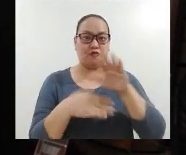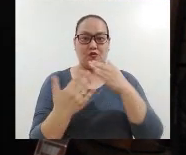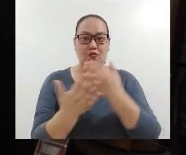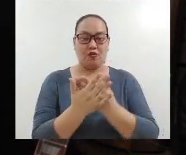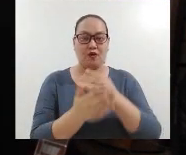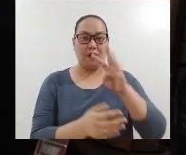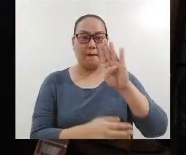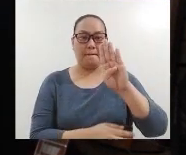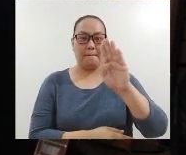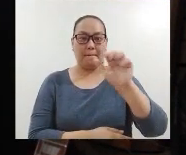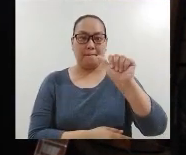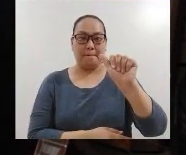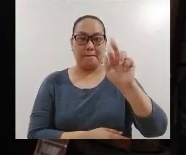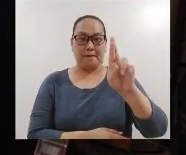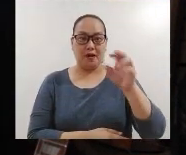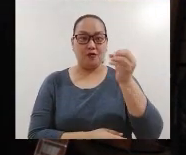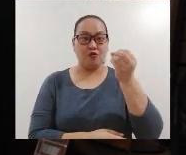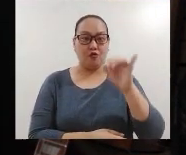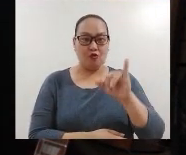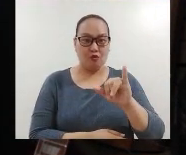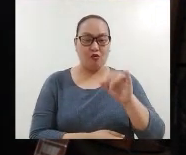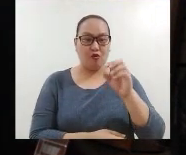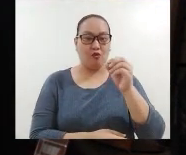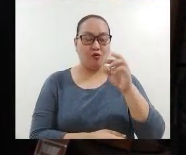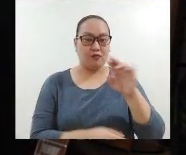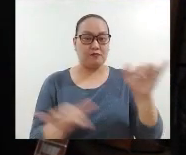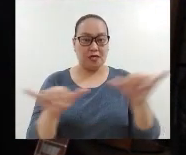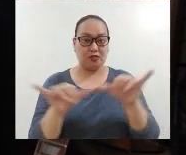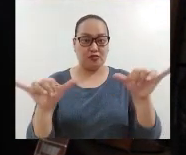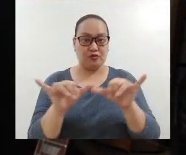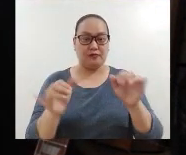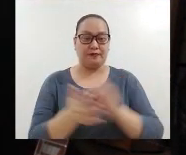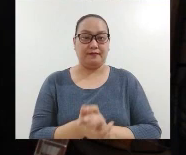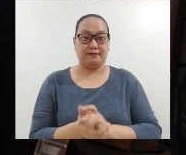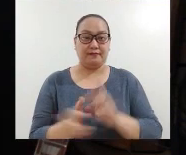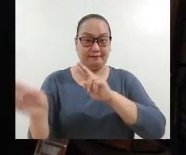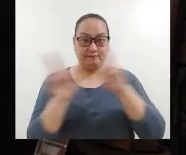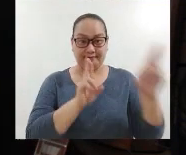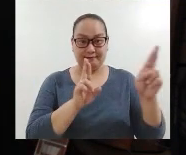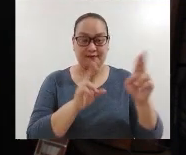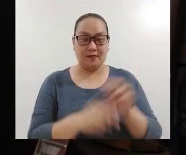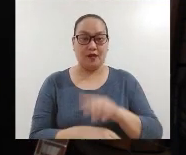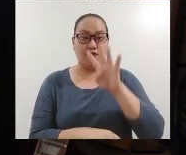measure. Okay? Ready? Four quarter notes.